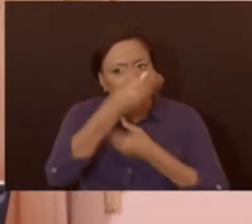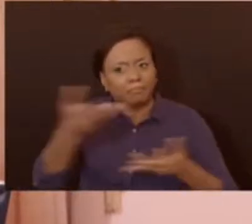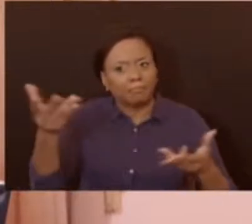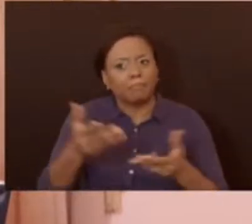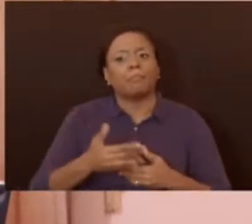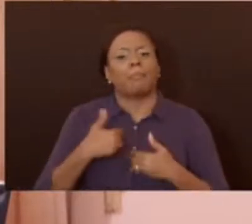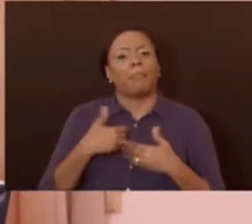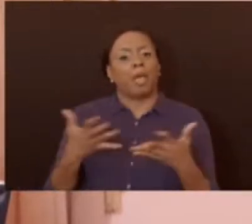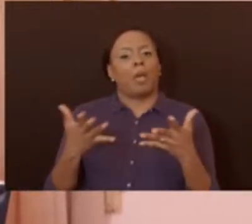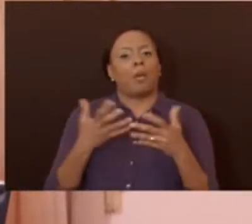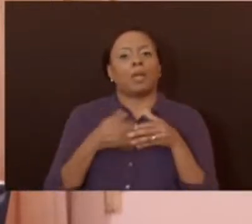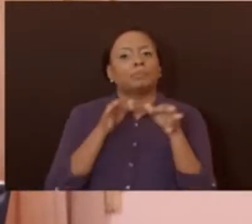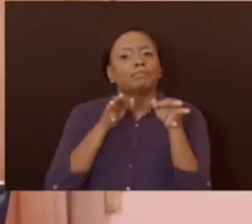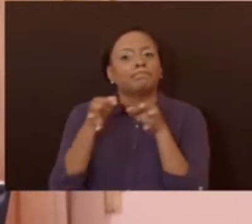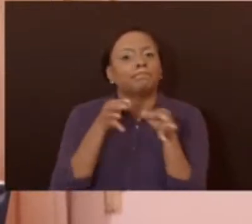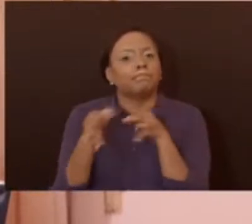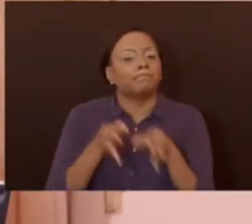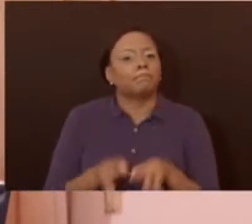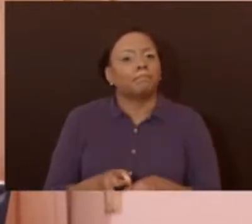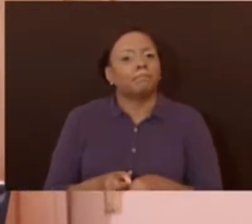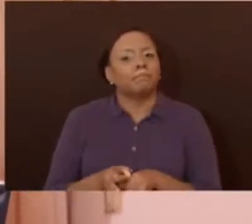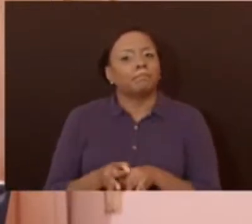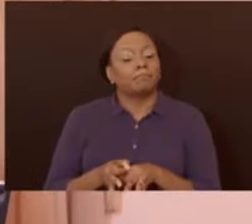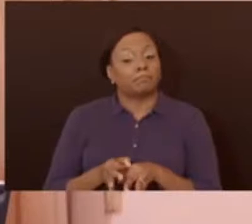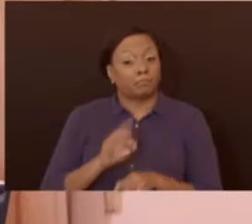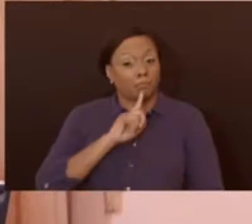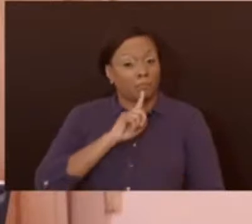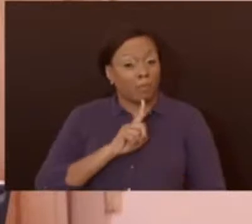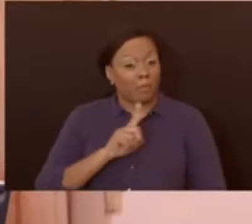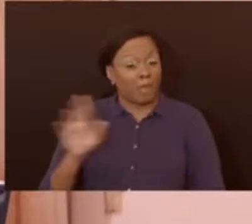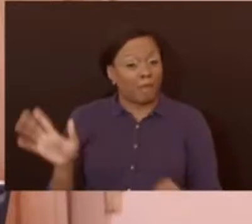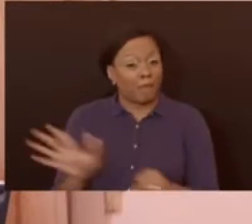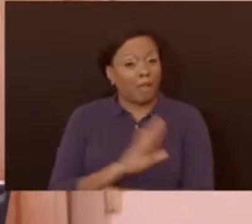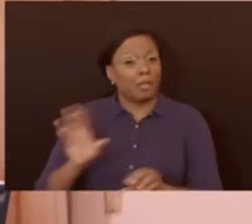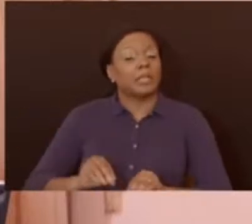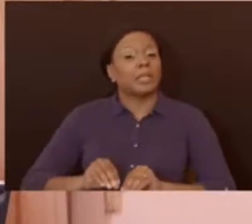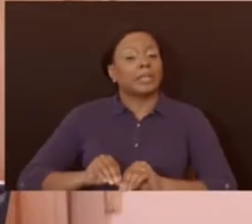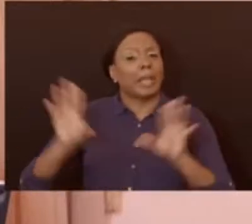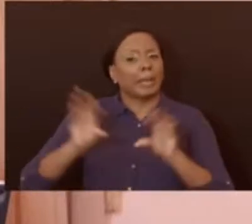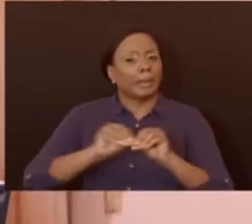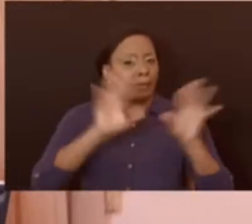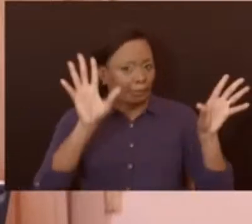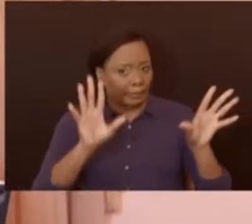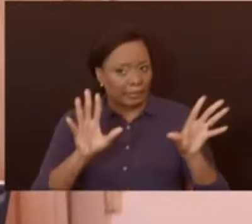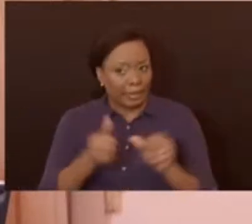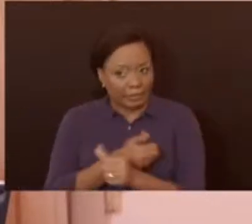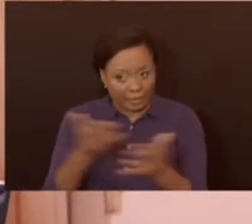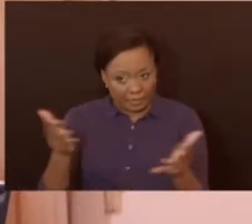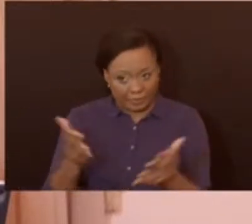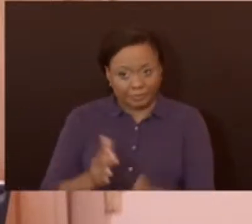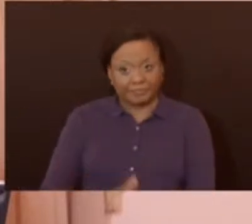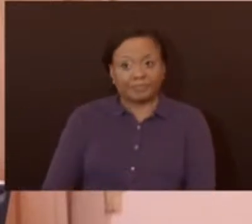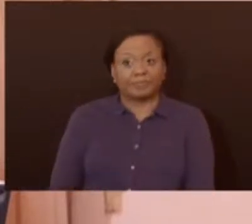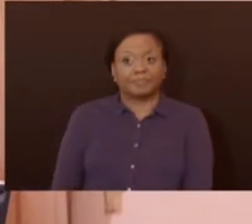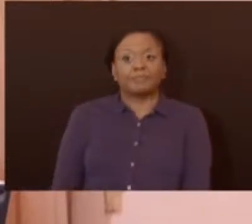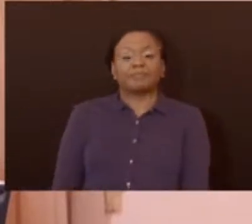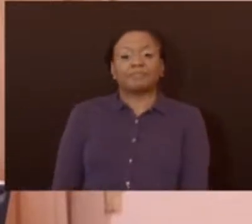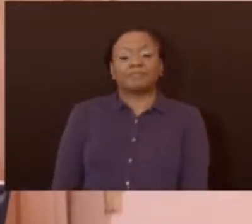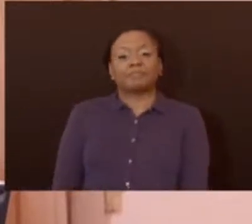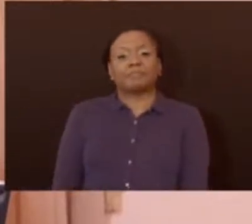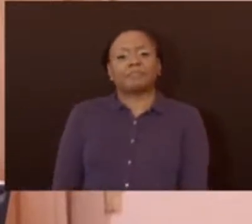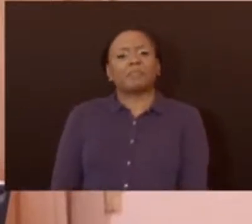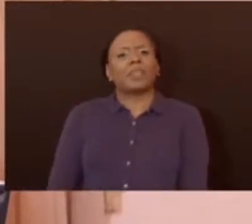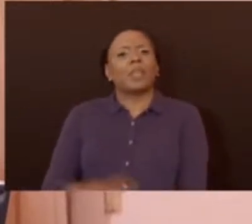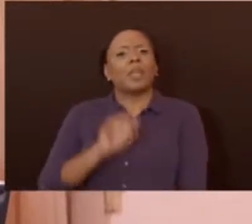minutes this evening to try to make sure that we are clear on the refinements. The first thing that I want to home